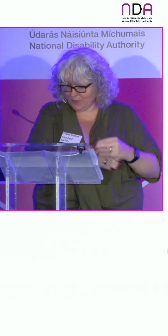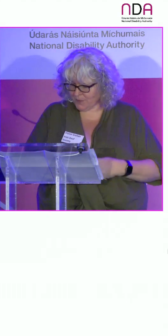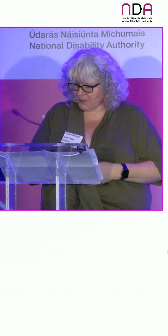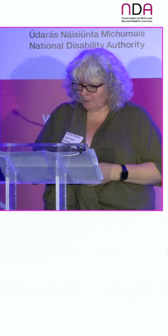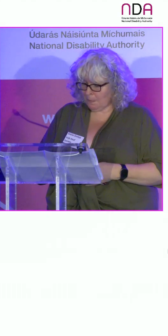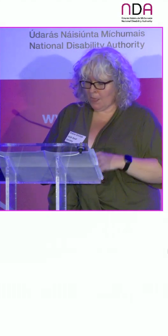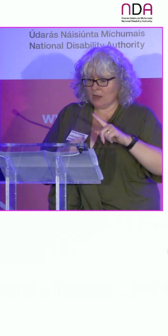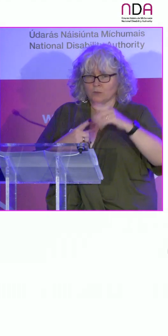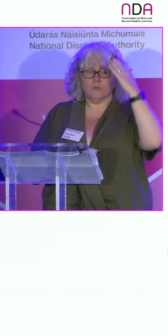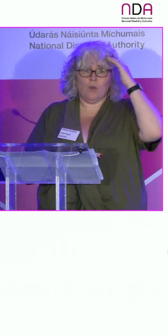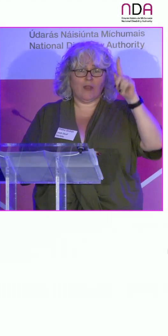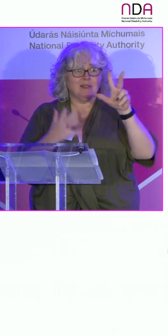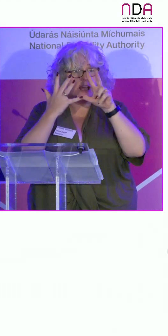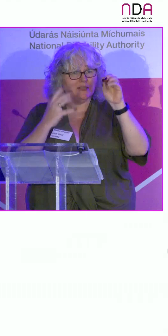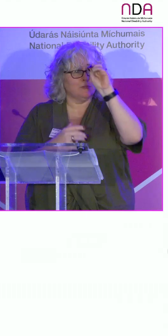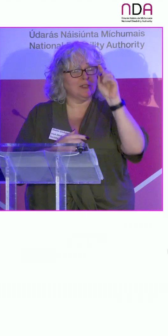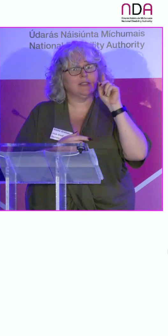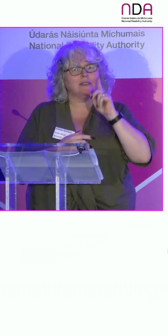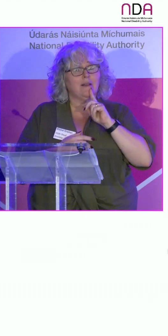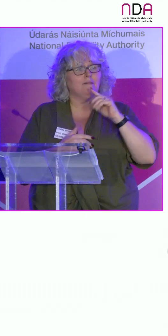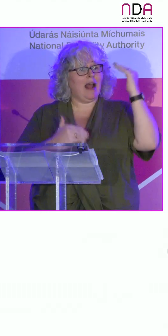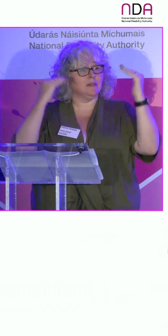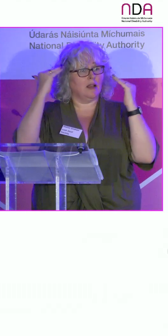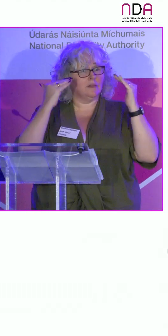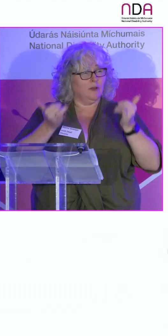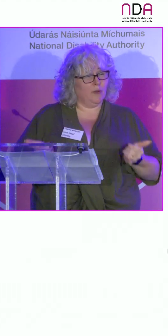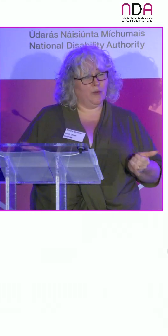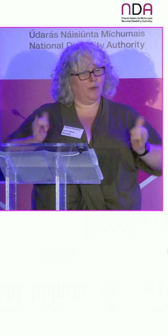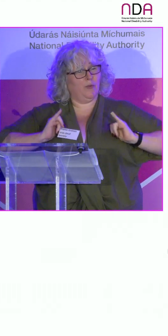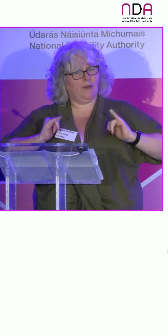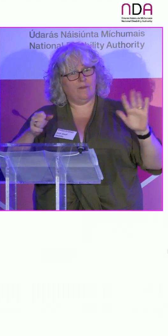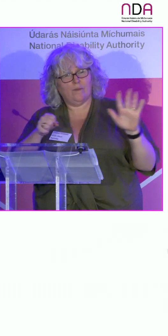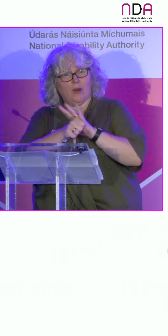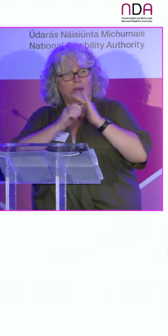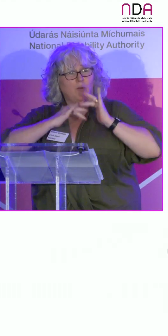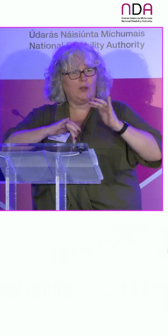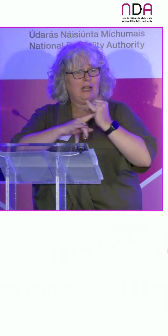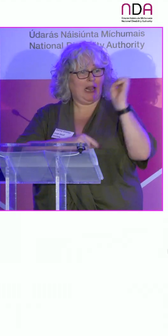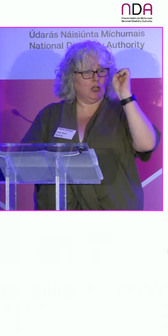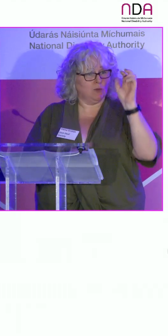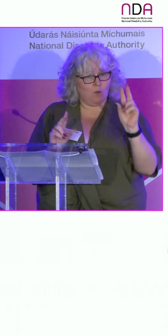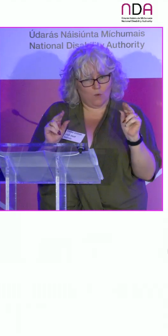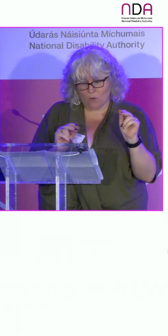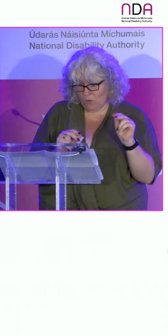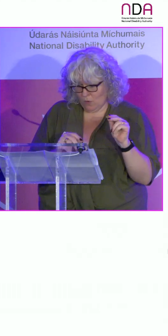with interpretation. So those barriers are still there. 80% of deaf adults themselves are not